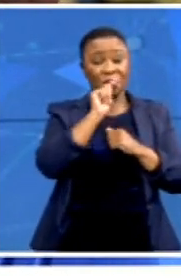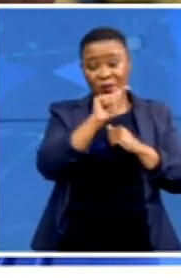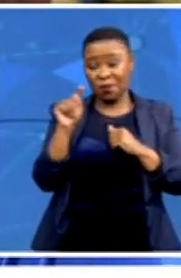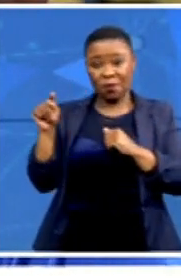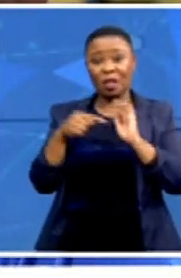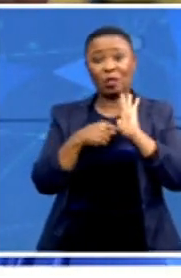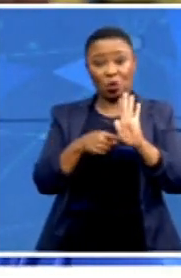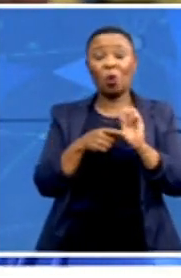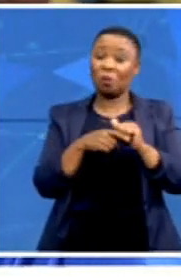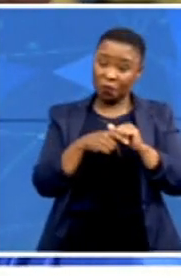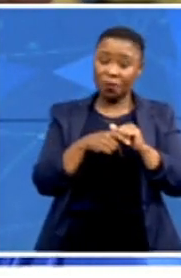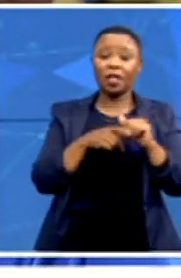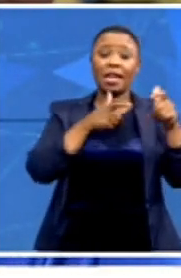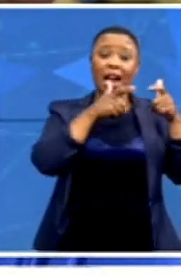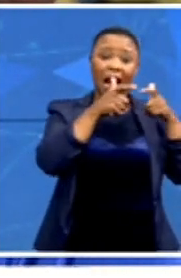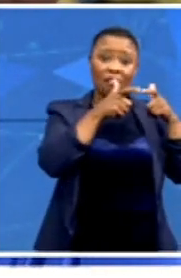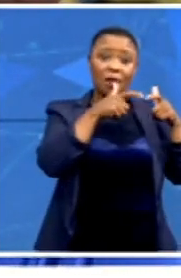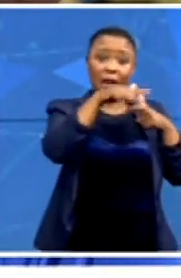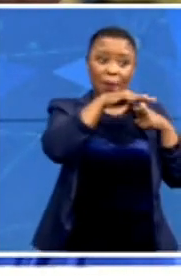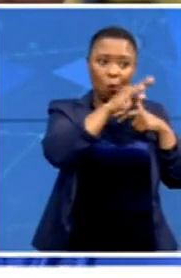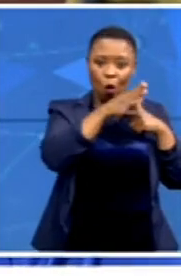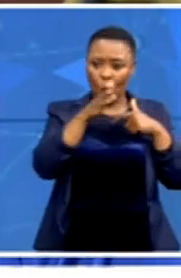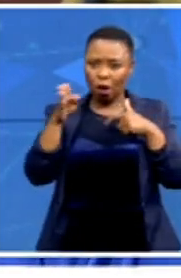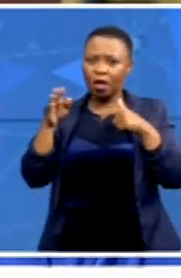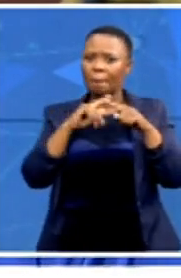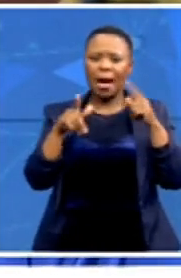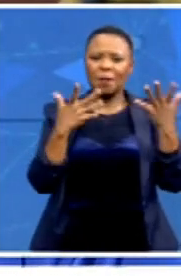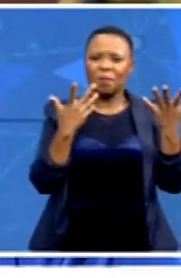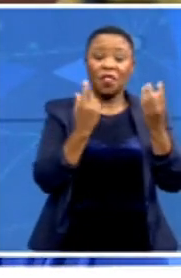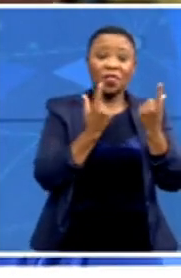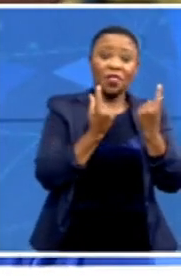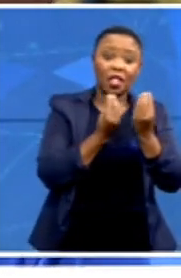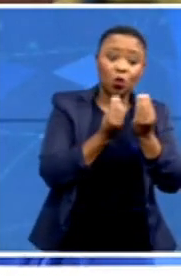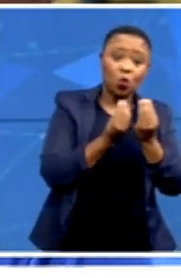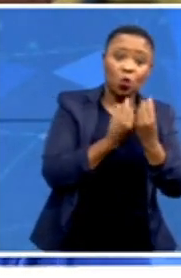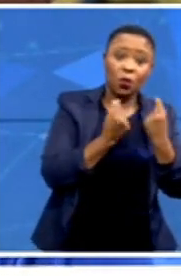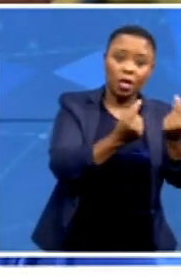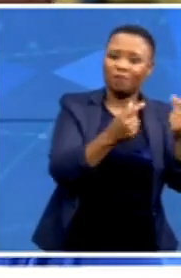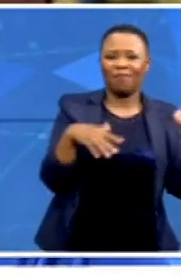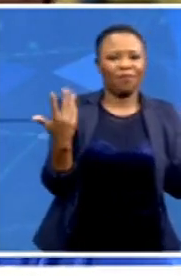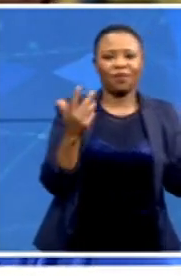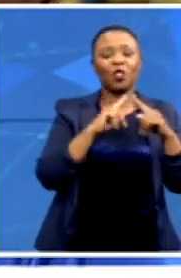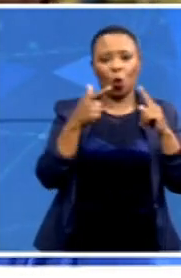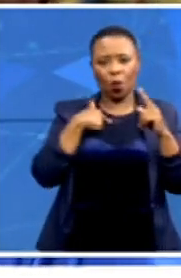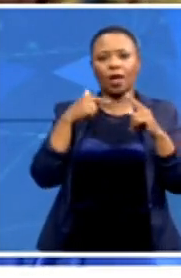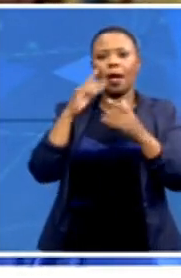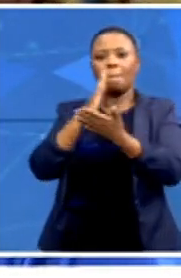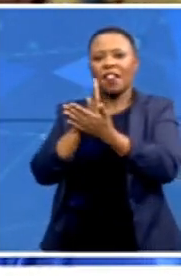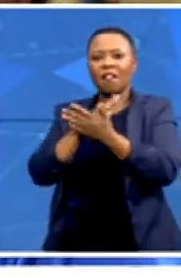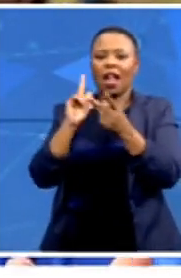in these areas and towns that cannot get things done. We, on the other hand, have got a good story to tell in Midval, in Coga, in Nelson Mandela Bay,